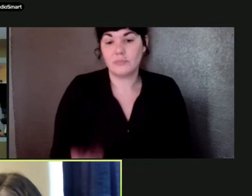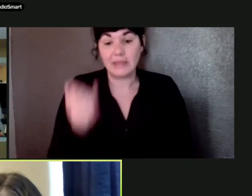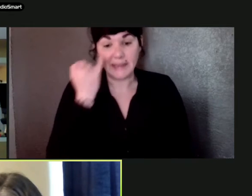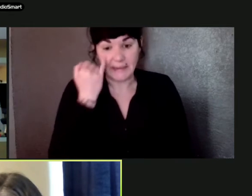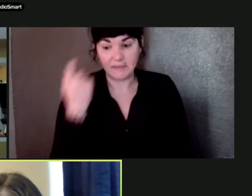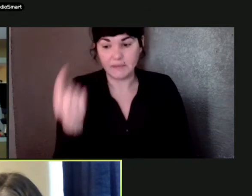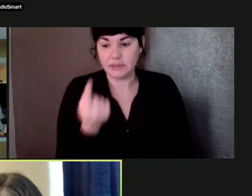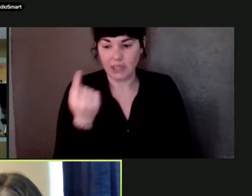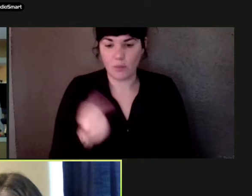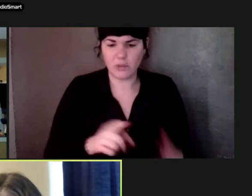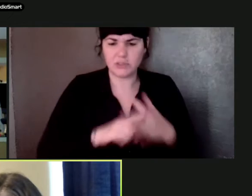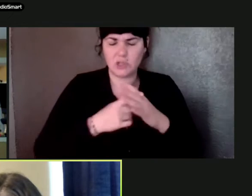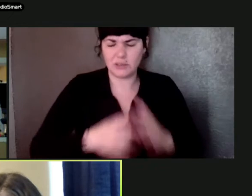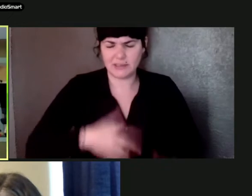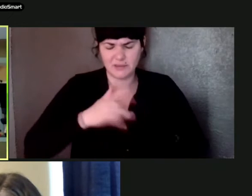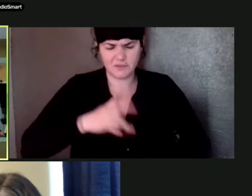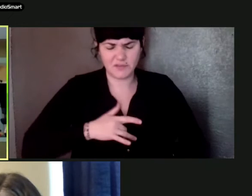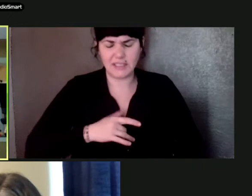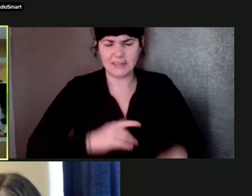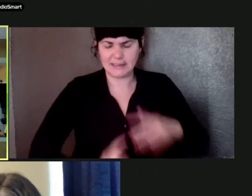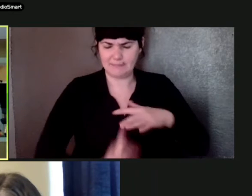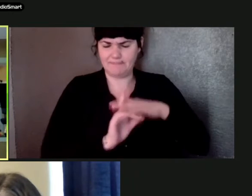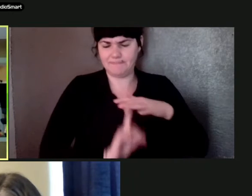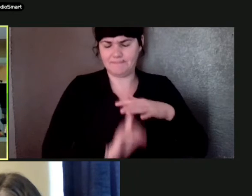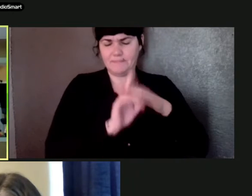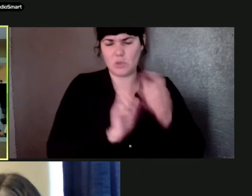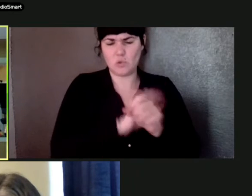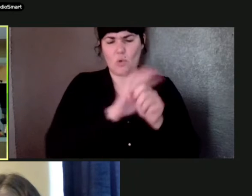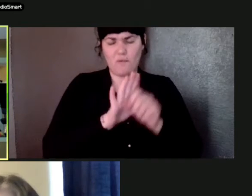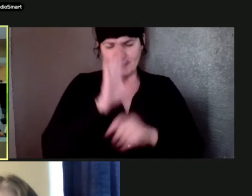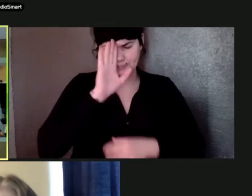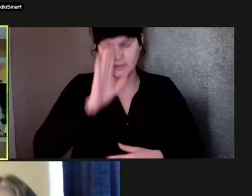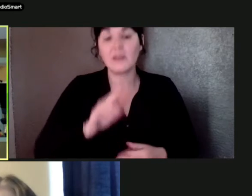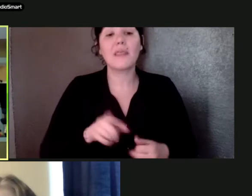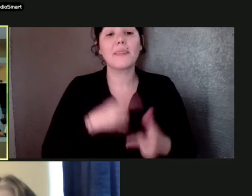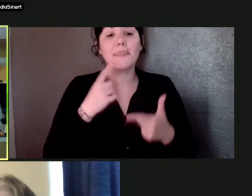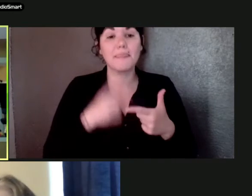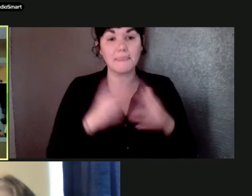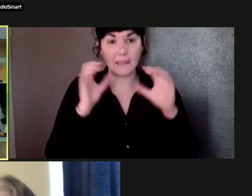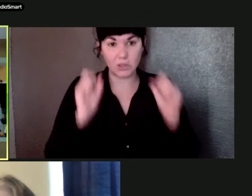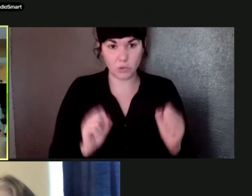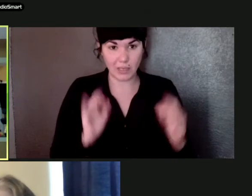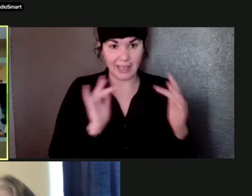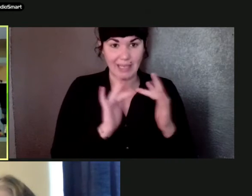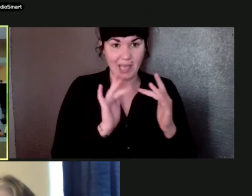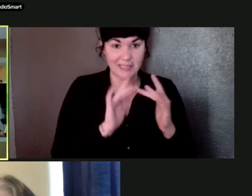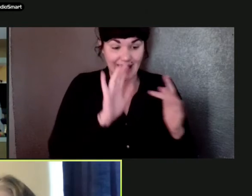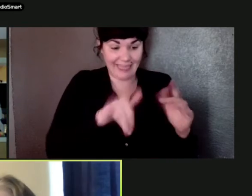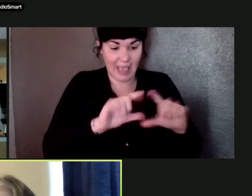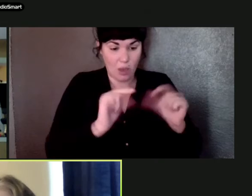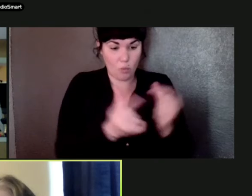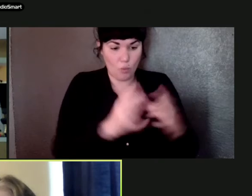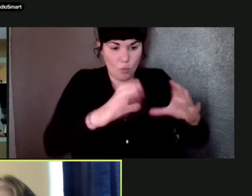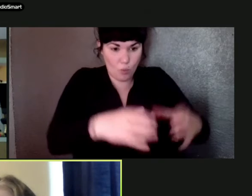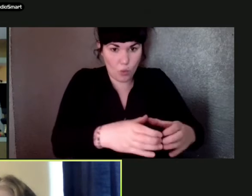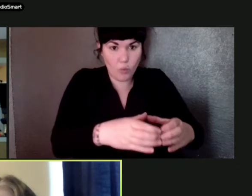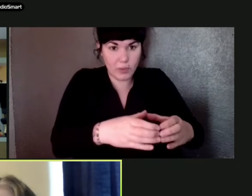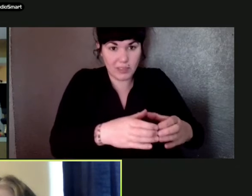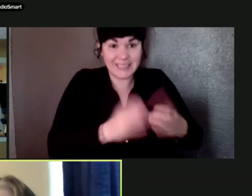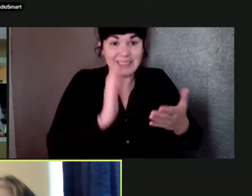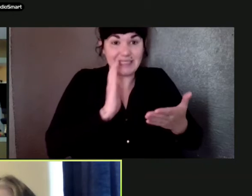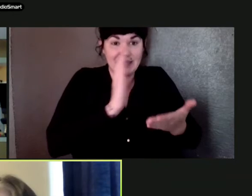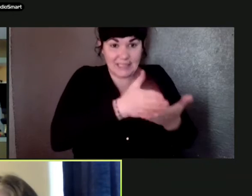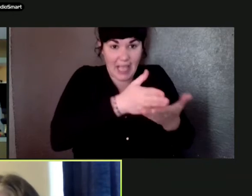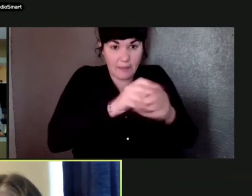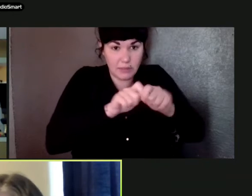you can give them a call and let them know so that we can get people quarantined and stop the spread within our little pods and within our community.